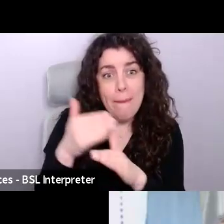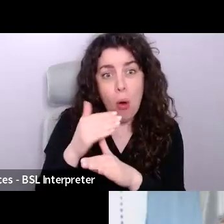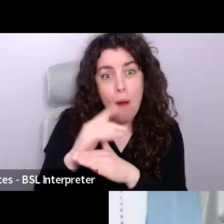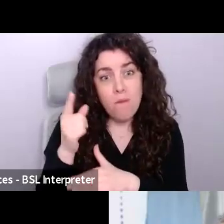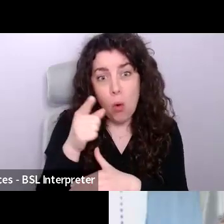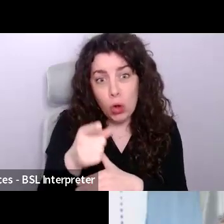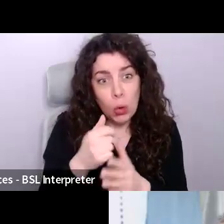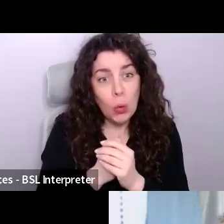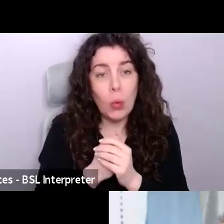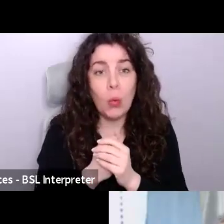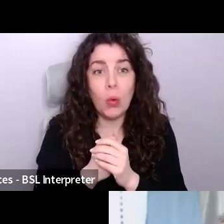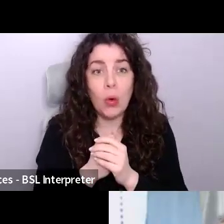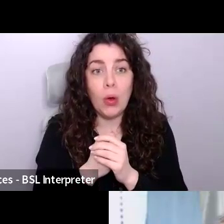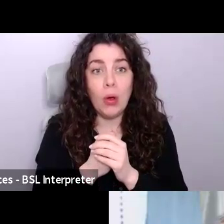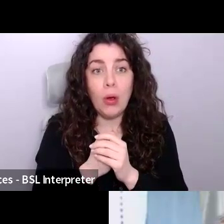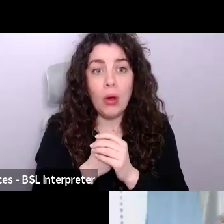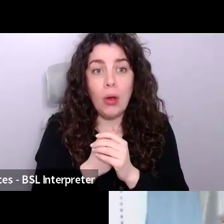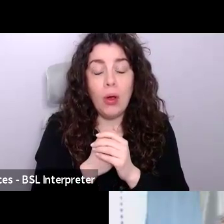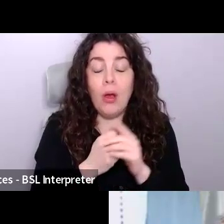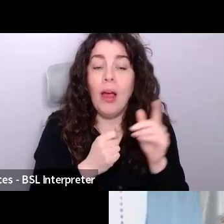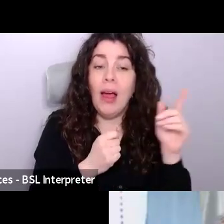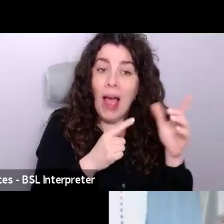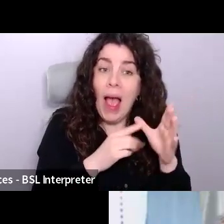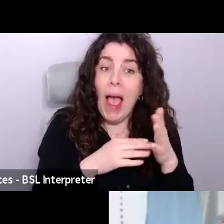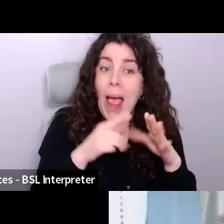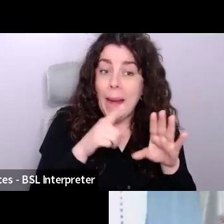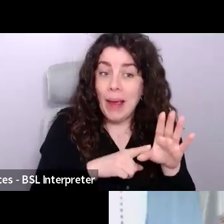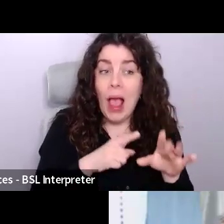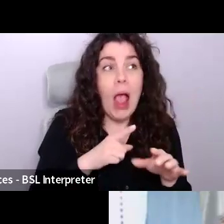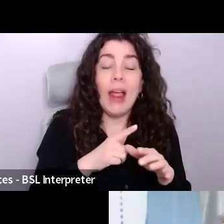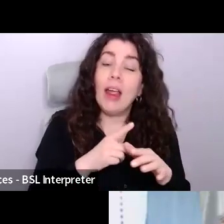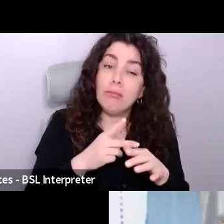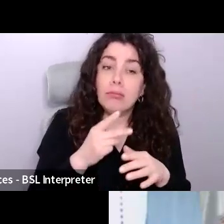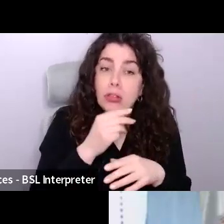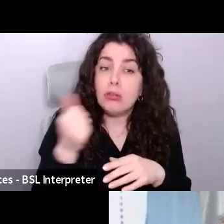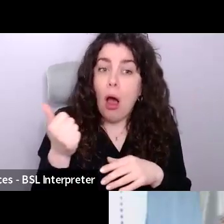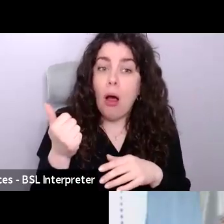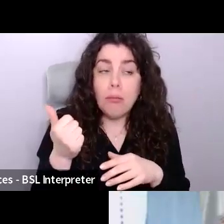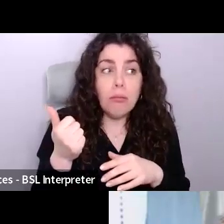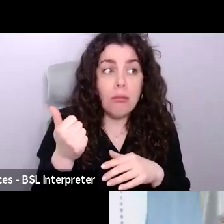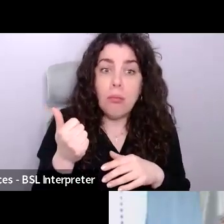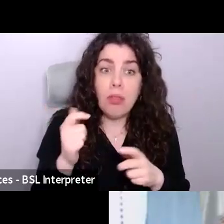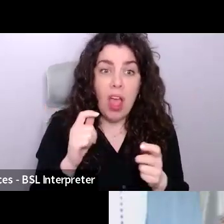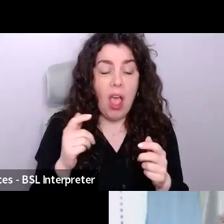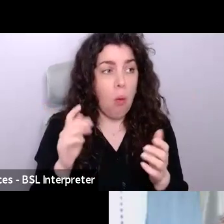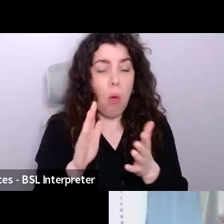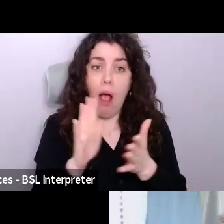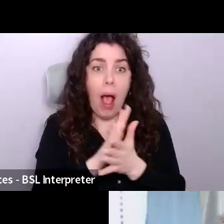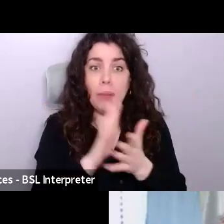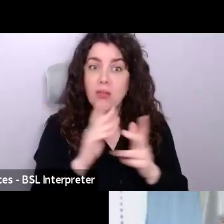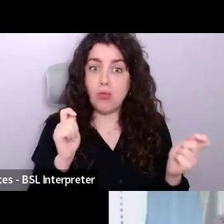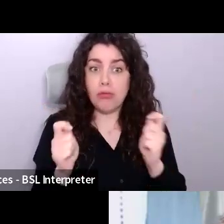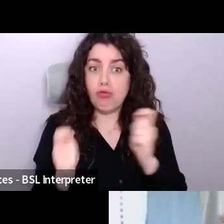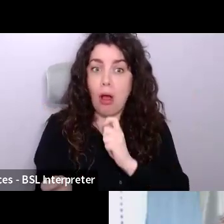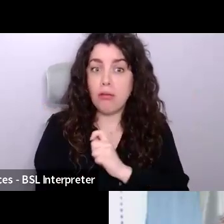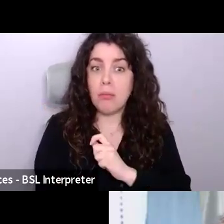most mature organisations, adjustments are available to everybody, and it is just about flexible working. So